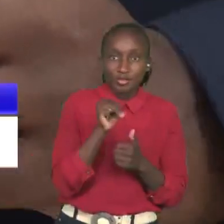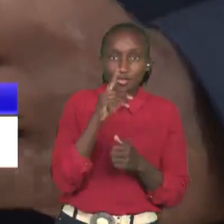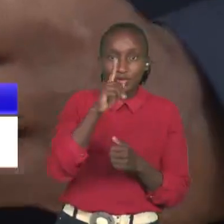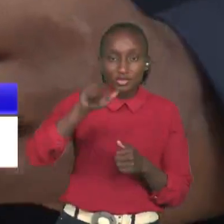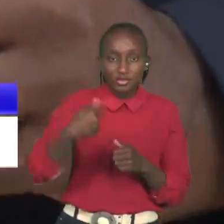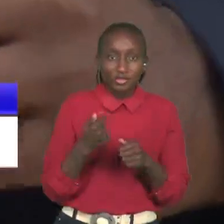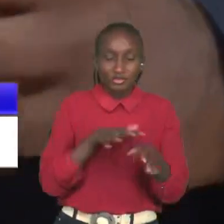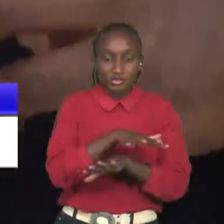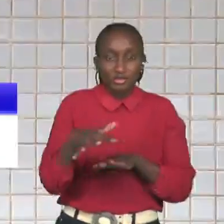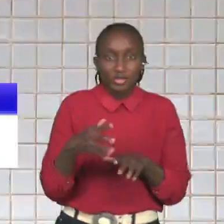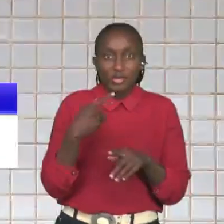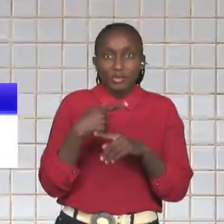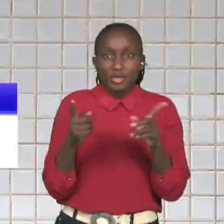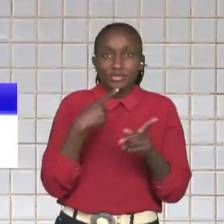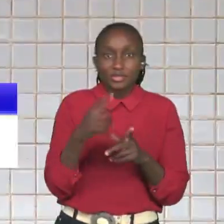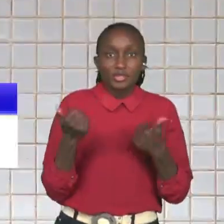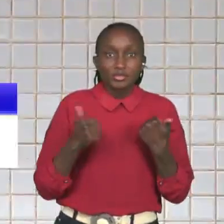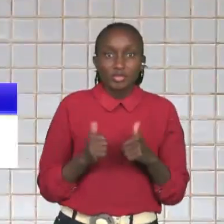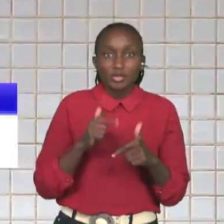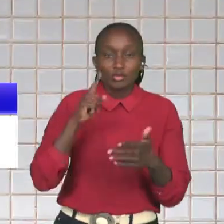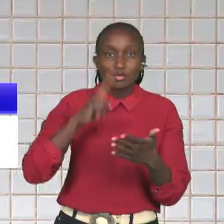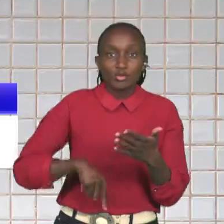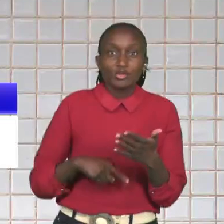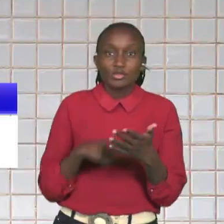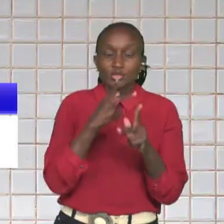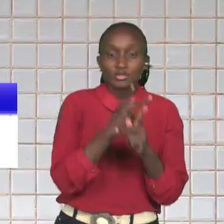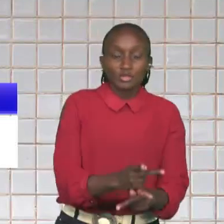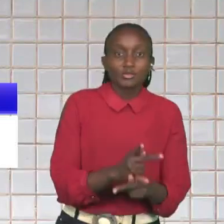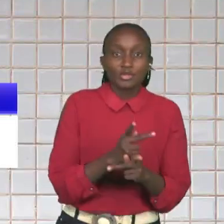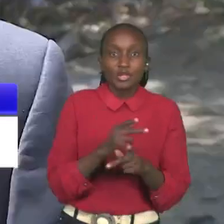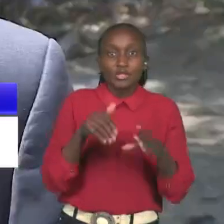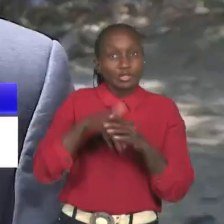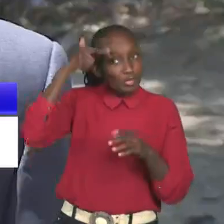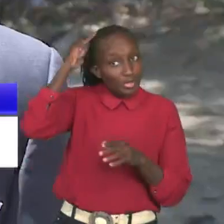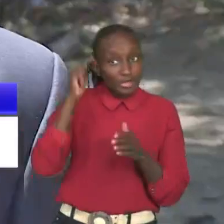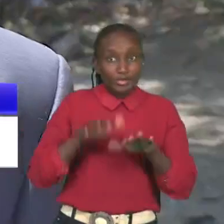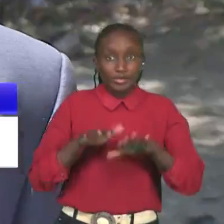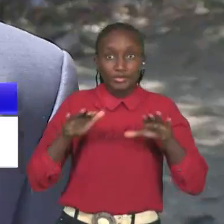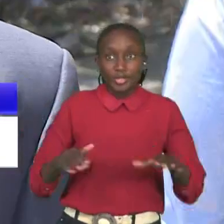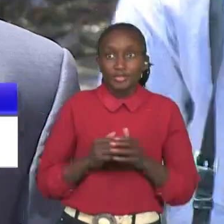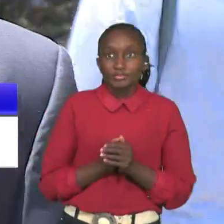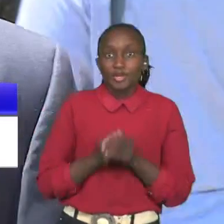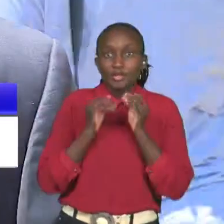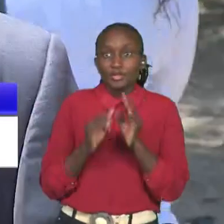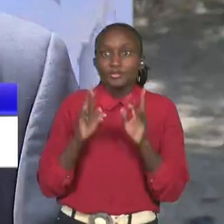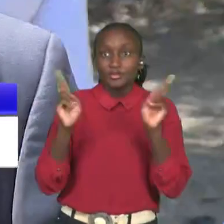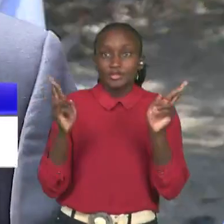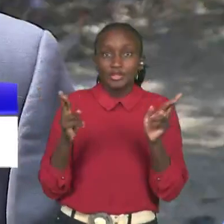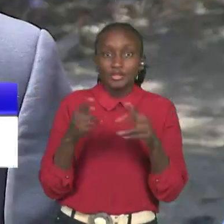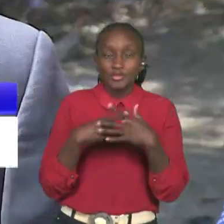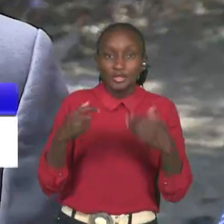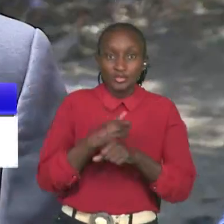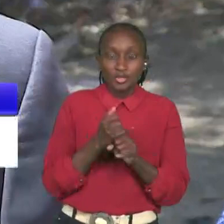circulation, but declined to say what proportion was being stashed as black market. Ikiwa tayari wameanza kutengeneza hizi